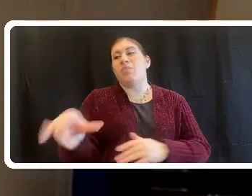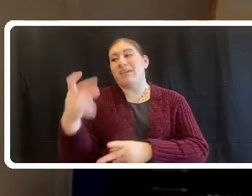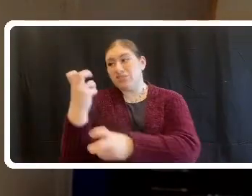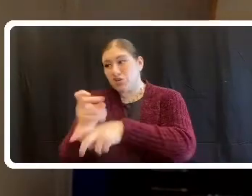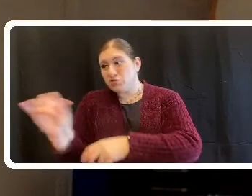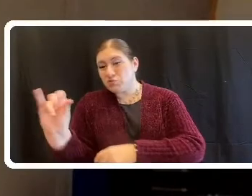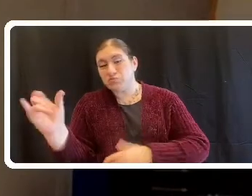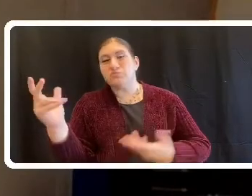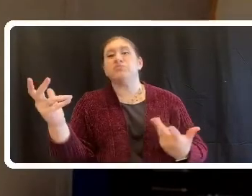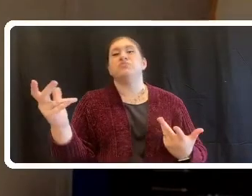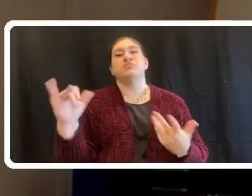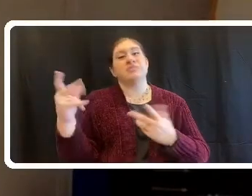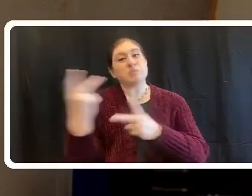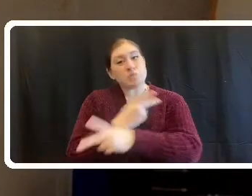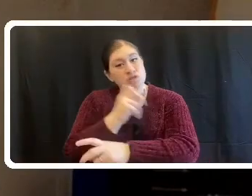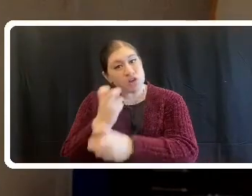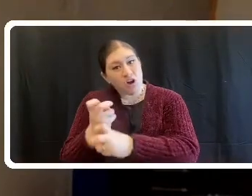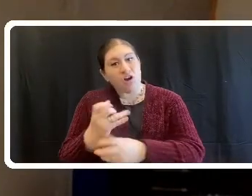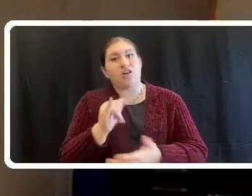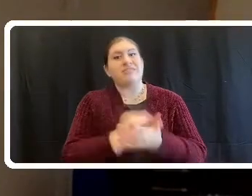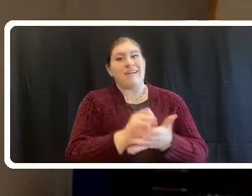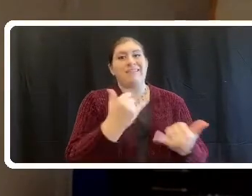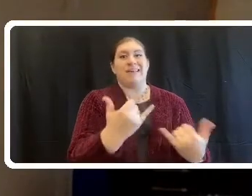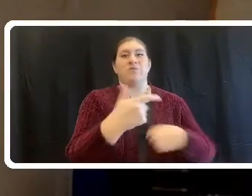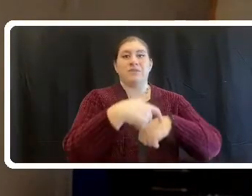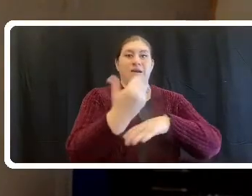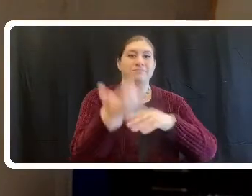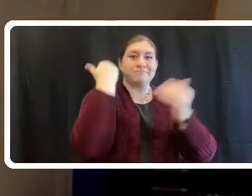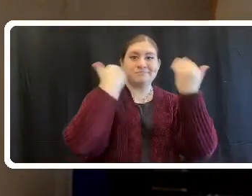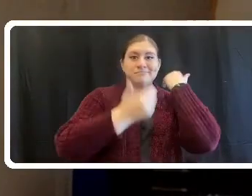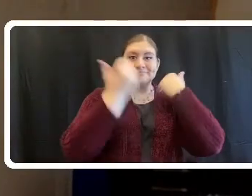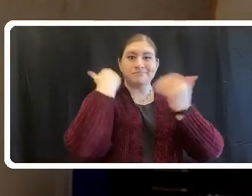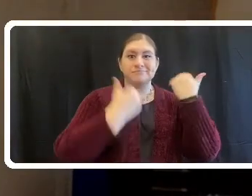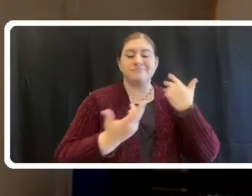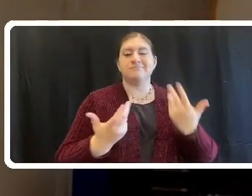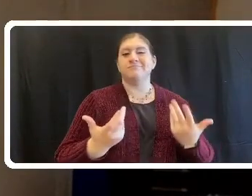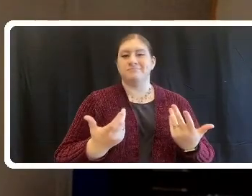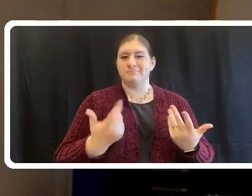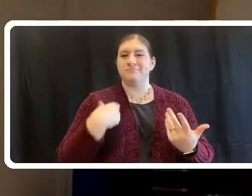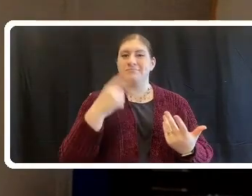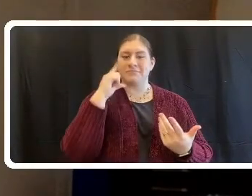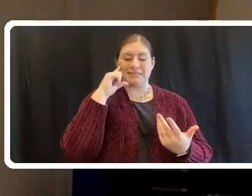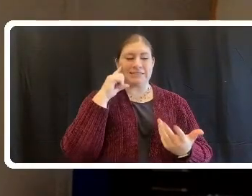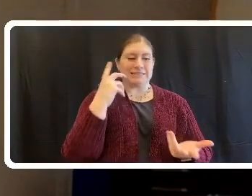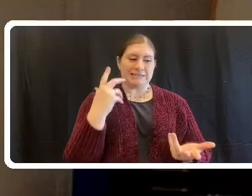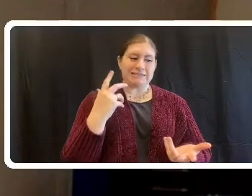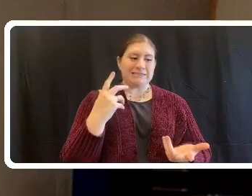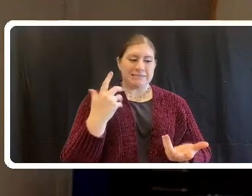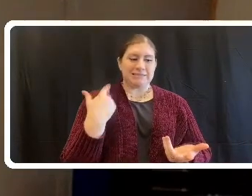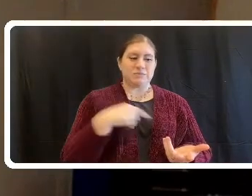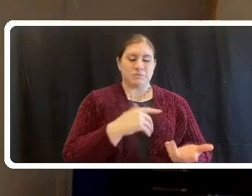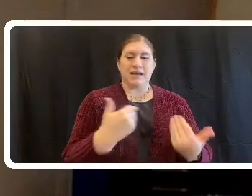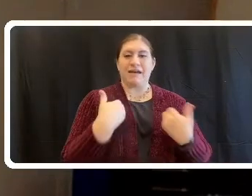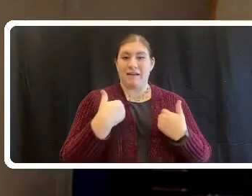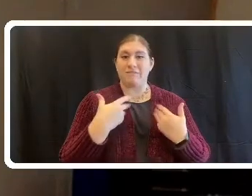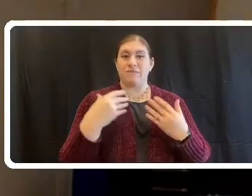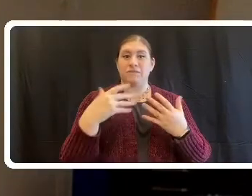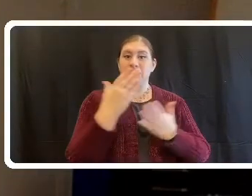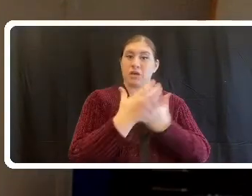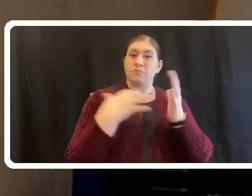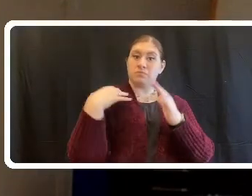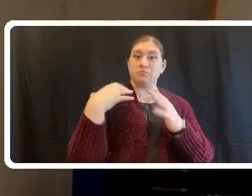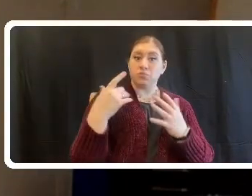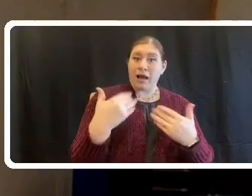Yes. That's very hard. And so that's taking up their time. So I think that we have strong